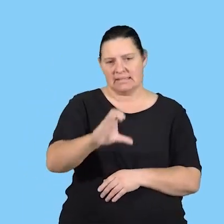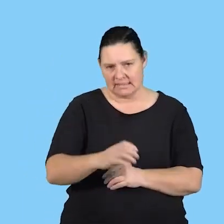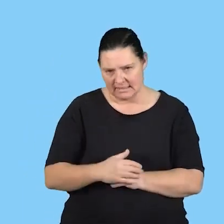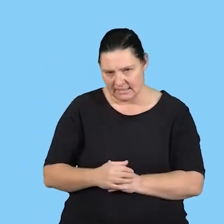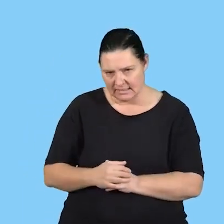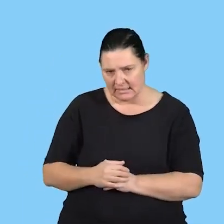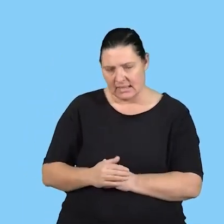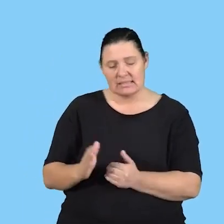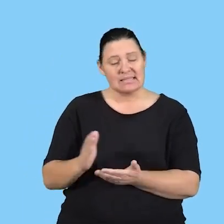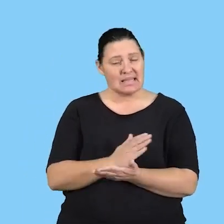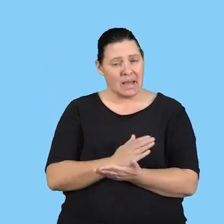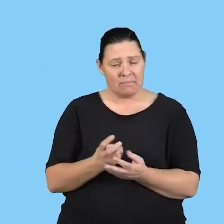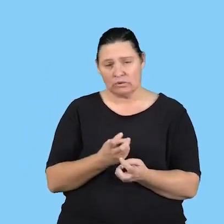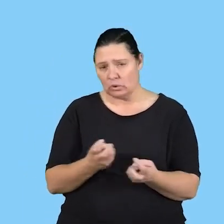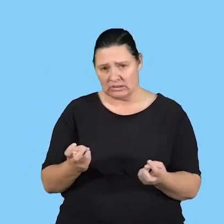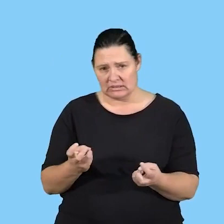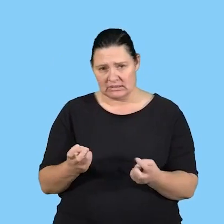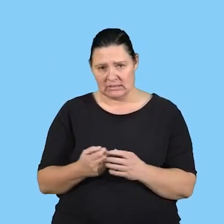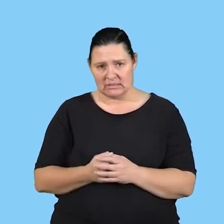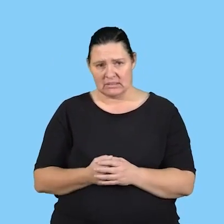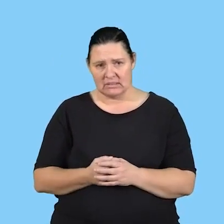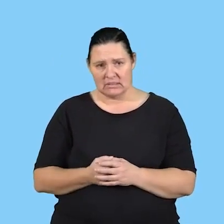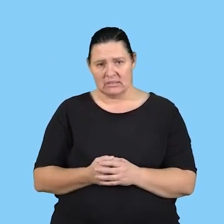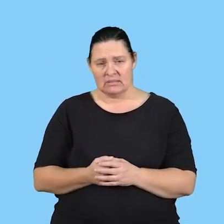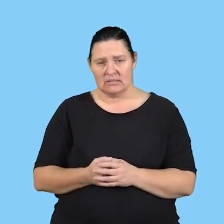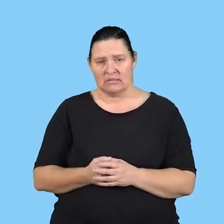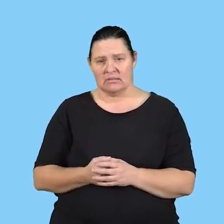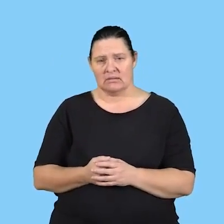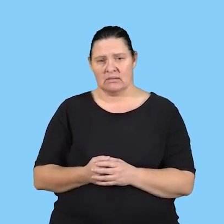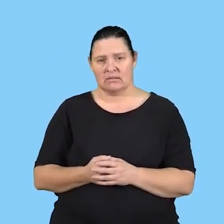some sources only take it AD,